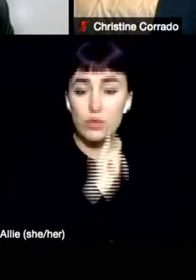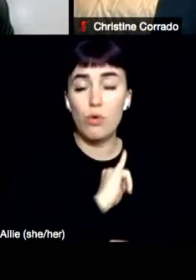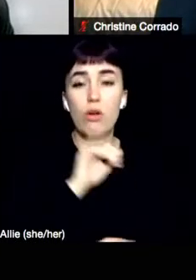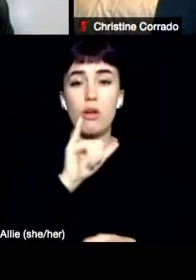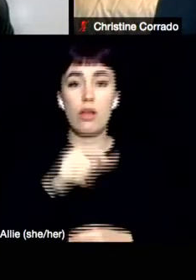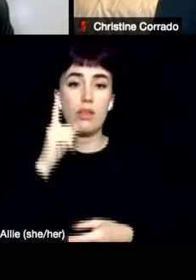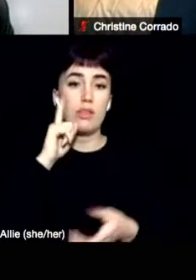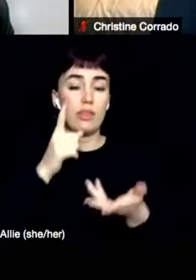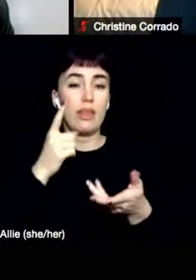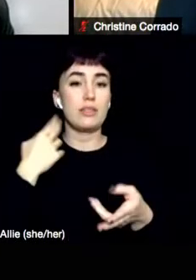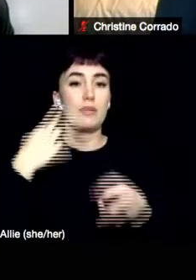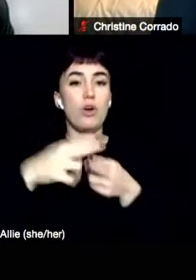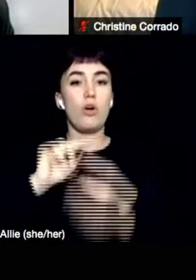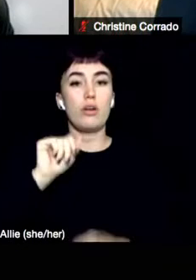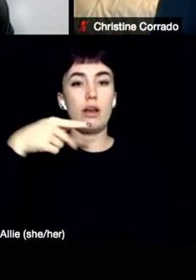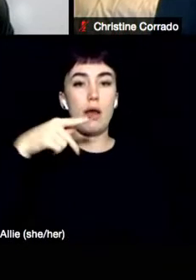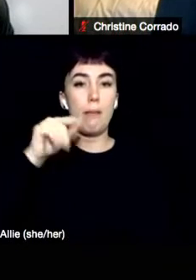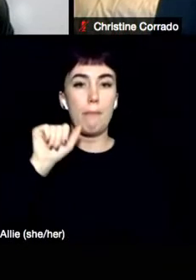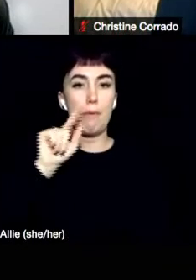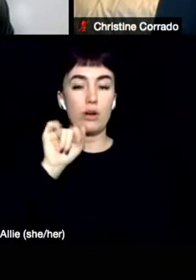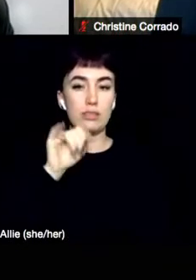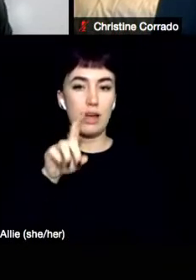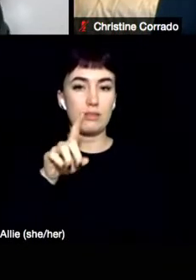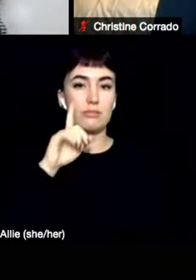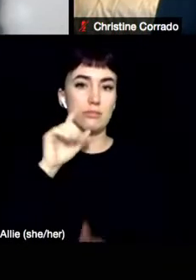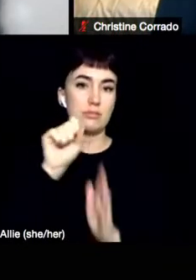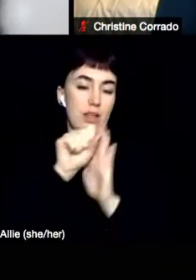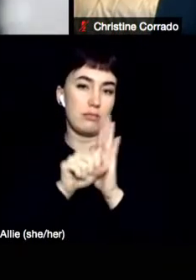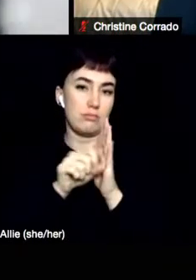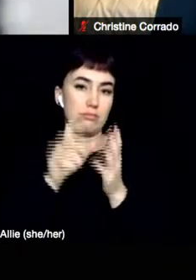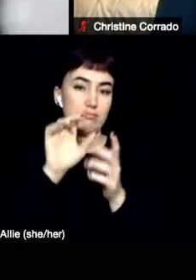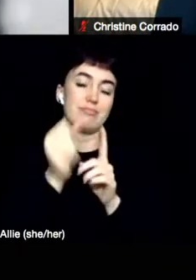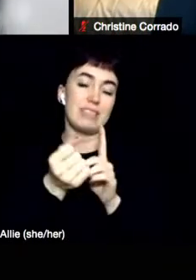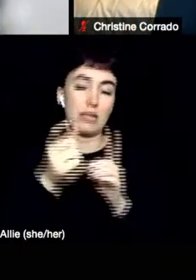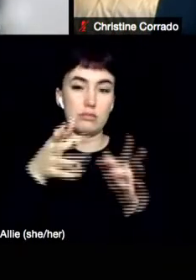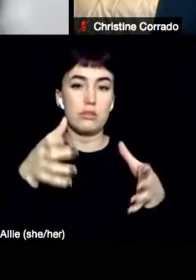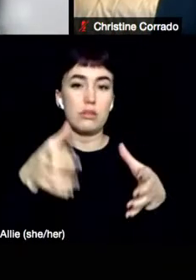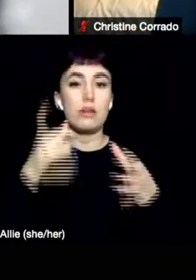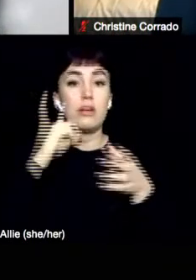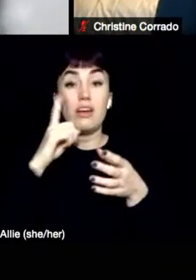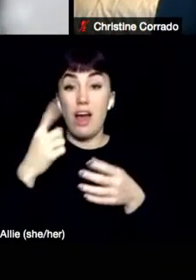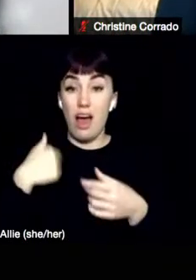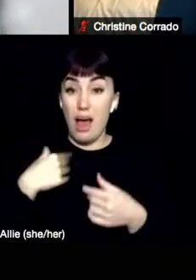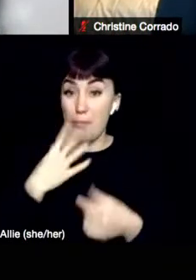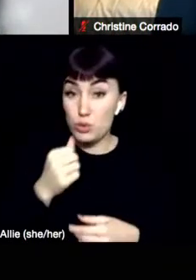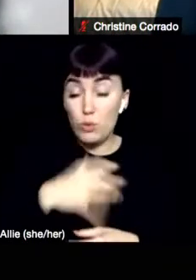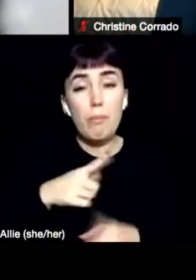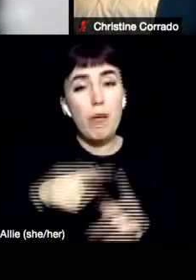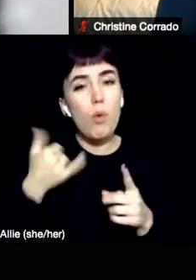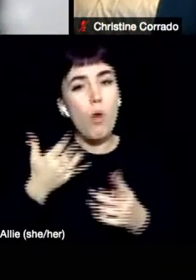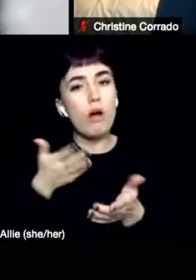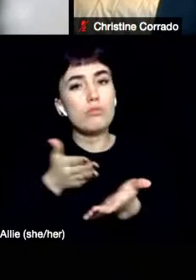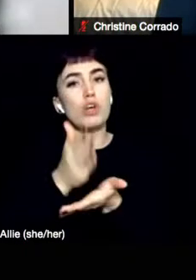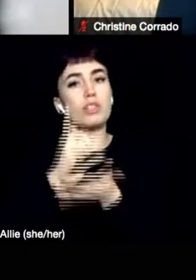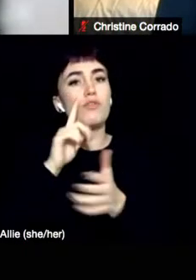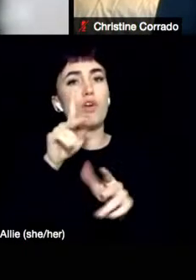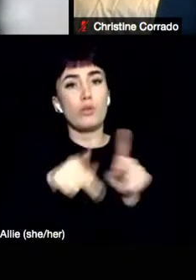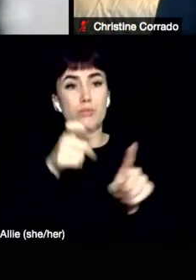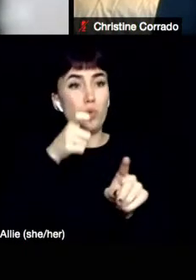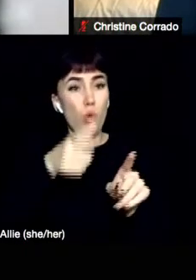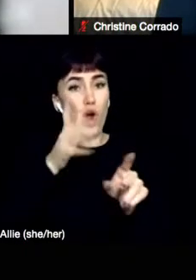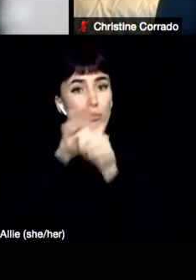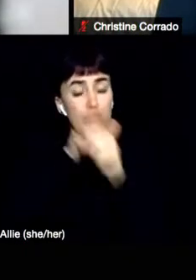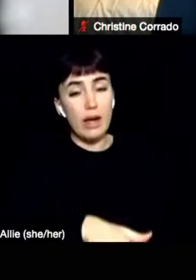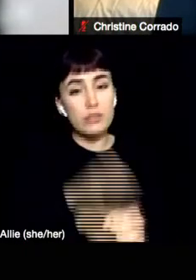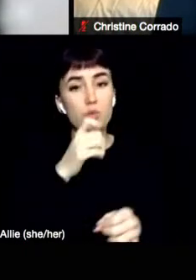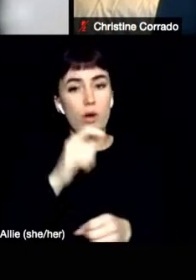an apartheid state. Again, I am a Jewish woman, but I want justice for those people who have been oppressed and who have